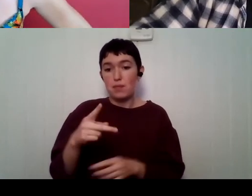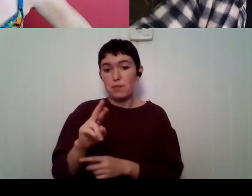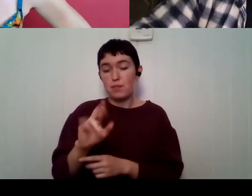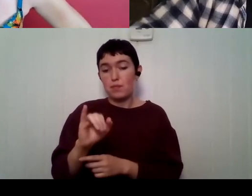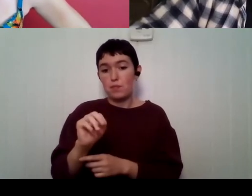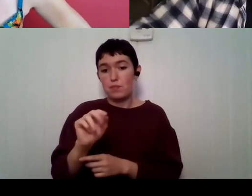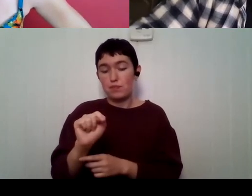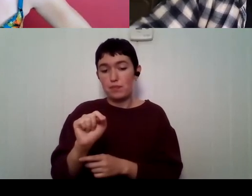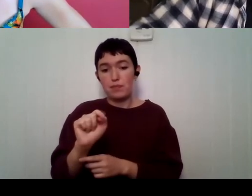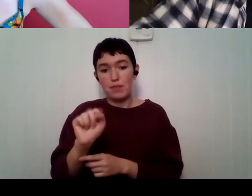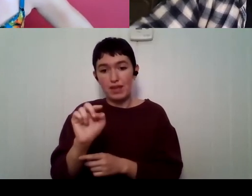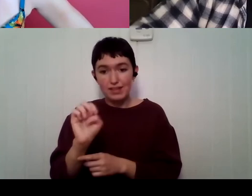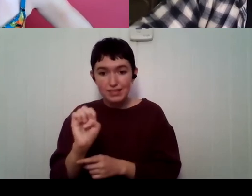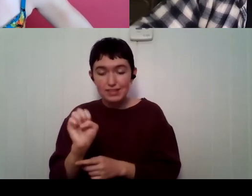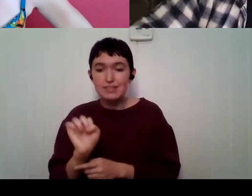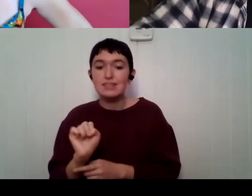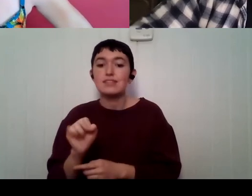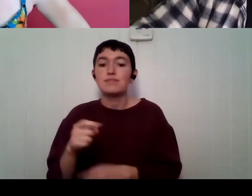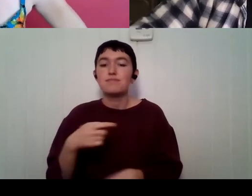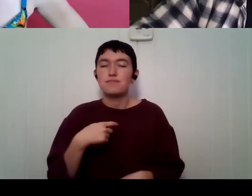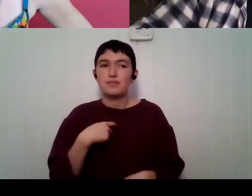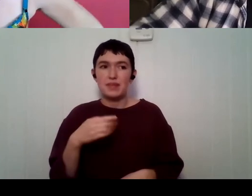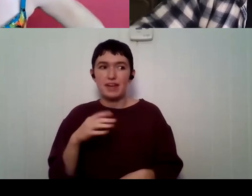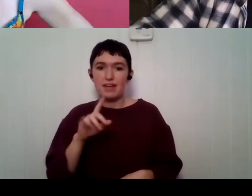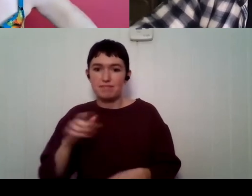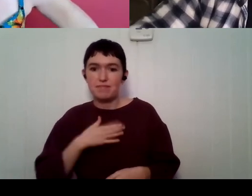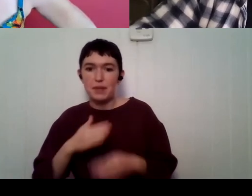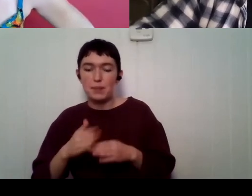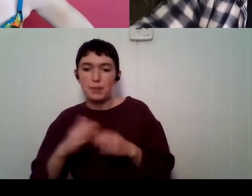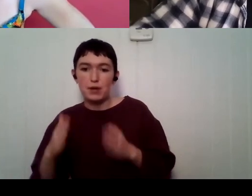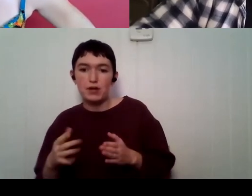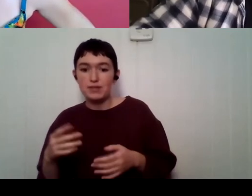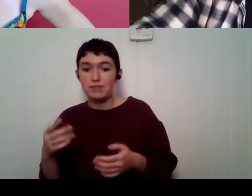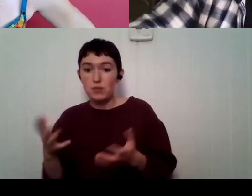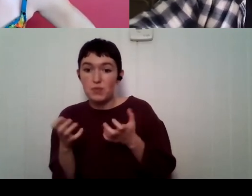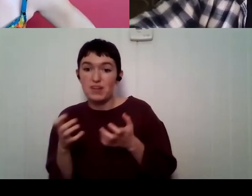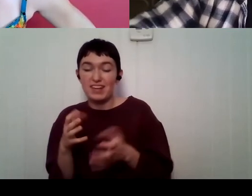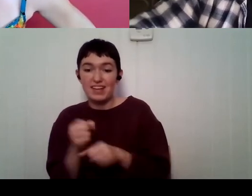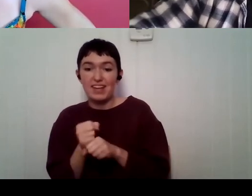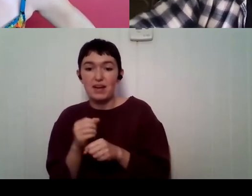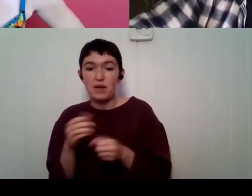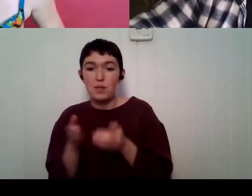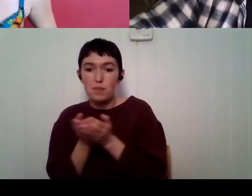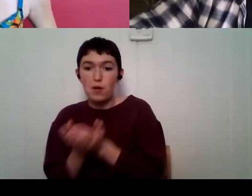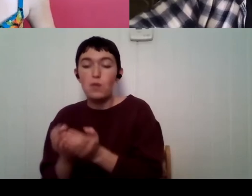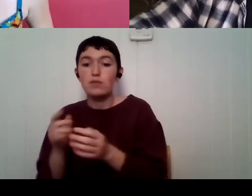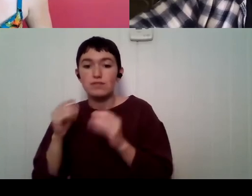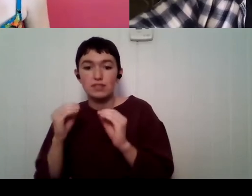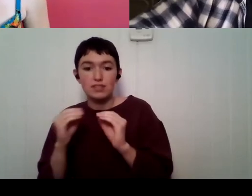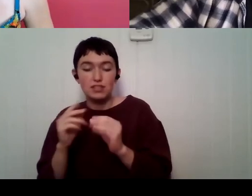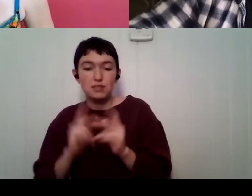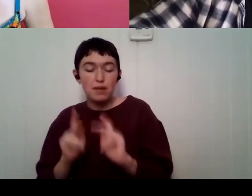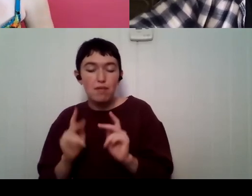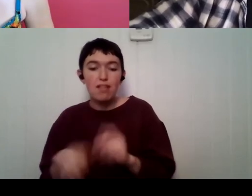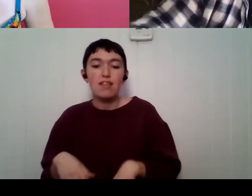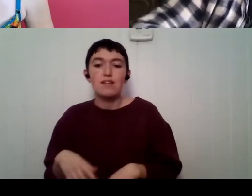boat and see if we could do some, you know, marine biology up here as well. So yeah, but thank you. Those were wonderful questions. Yeah, and we didn't